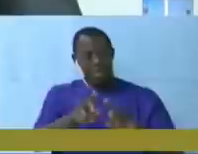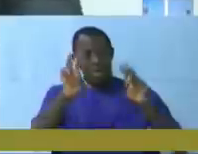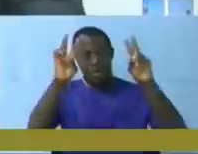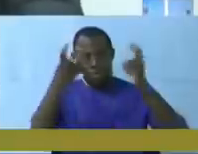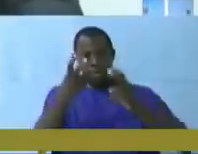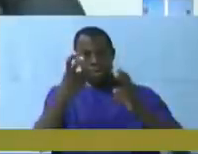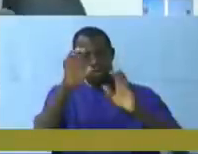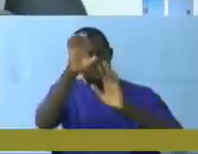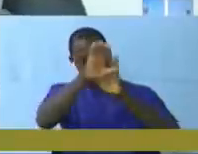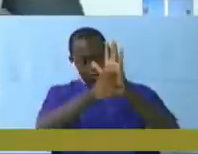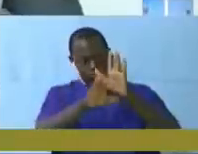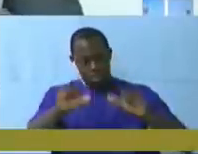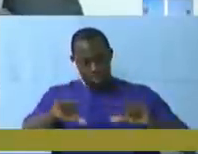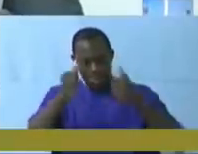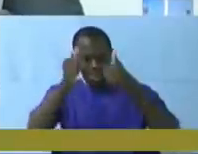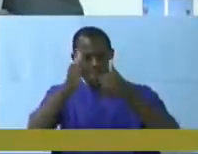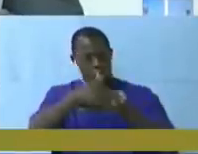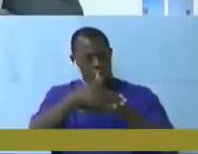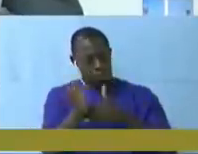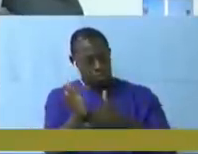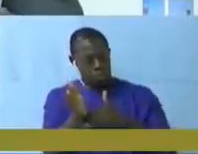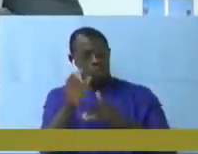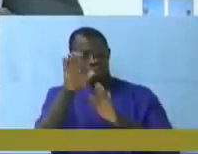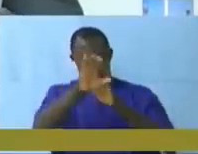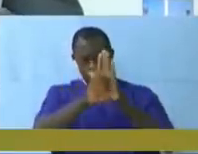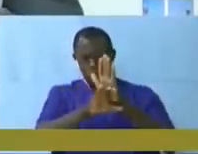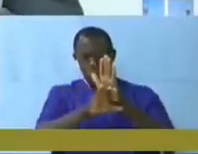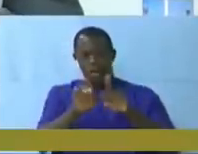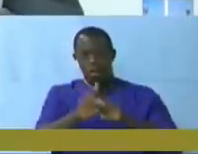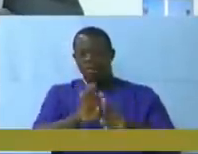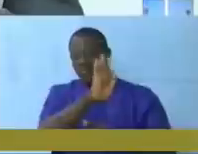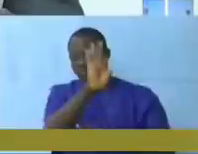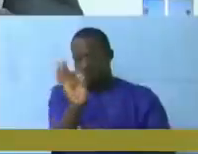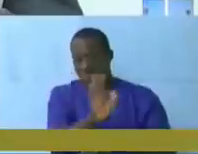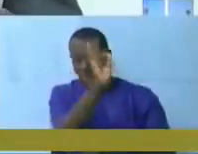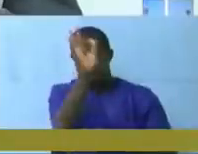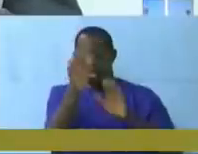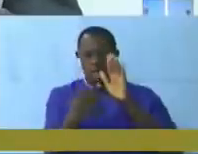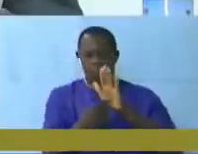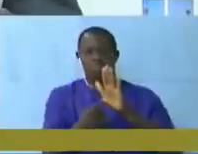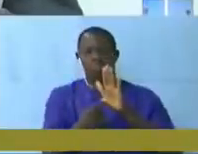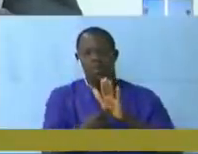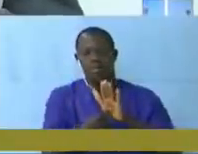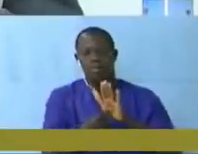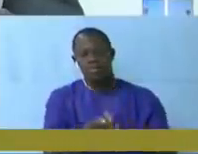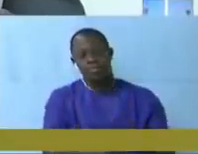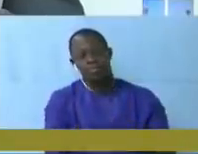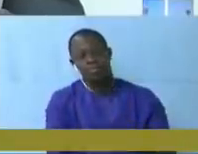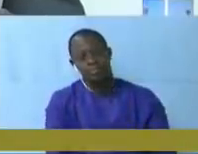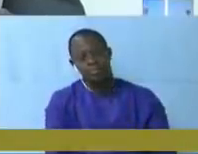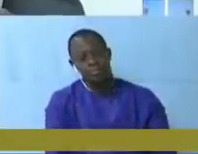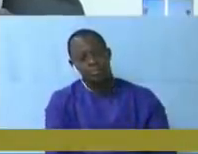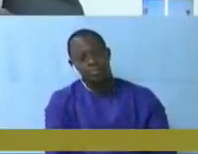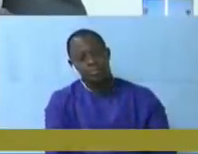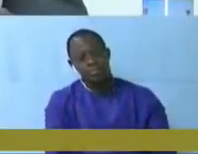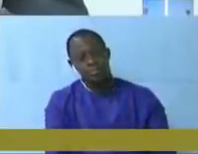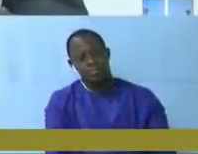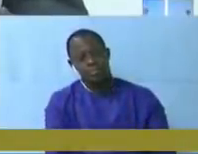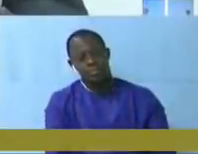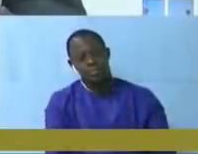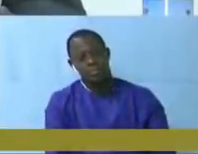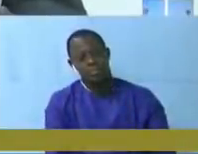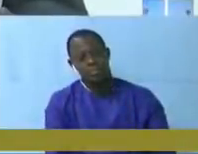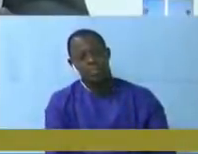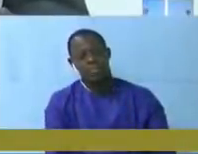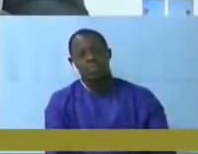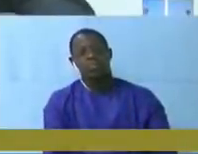xamne mom lañ teural won nak lool nak amon na solo lool suñ ko setlo ci nga xamne non lañ ko teurele ni. It looks